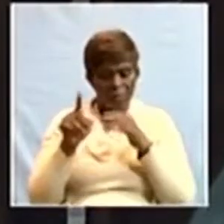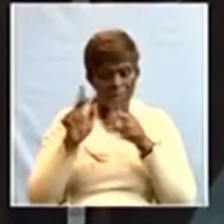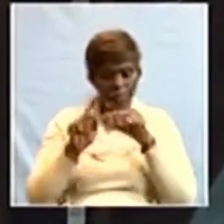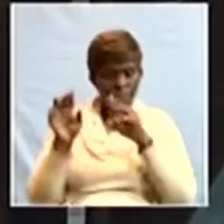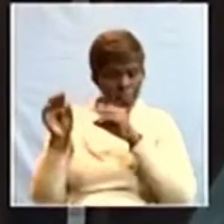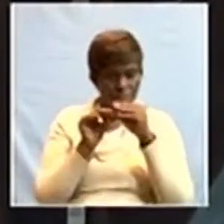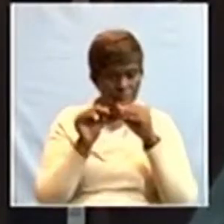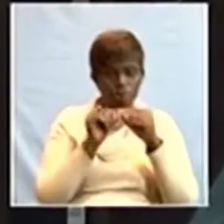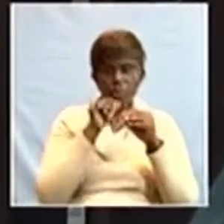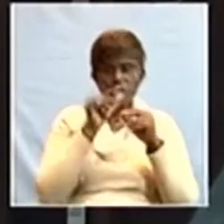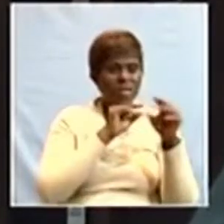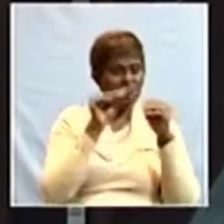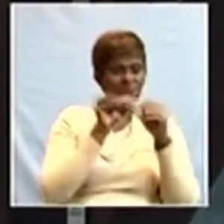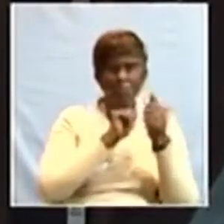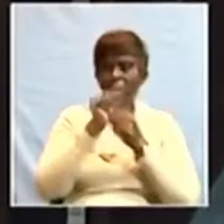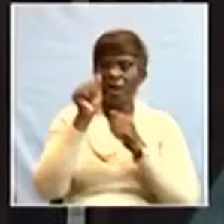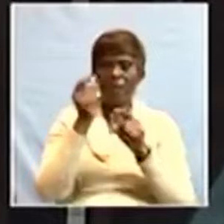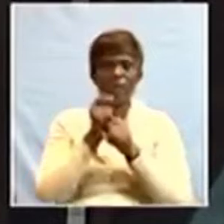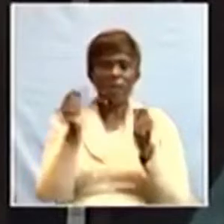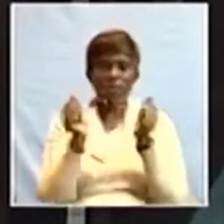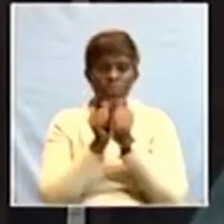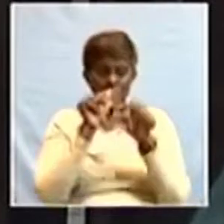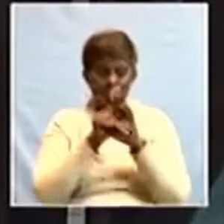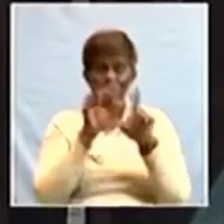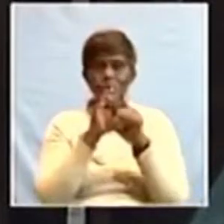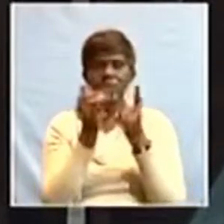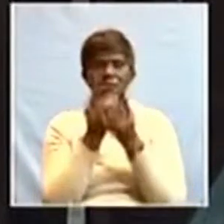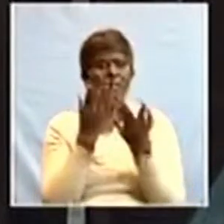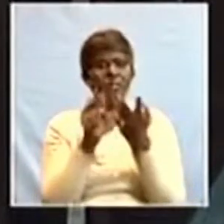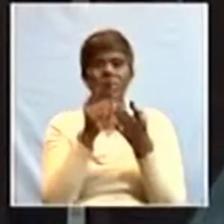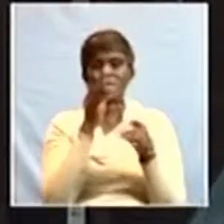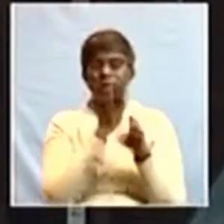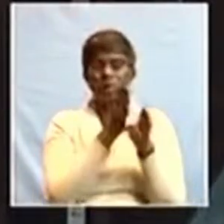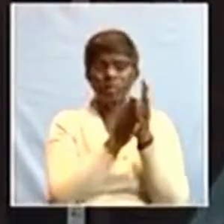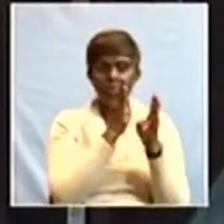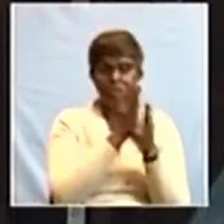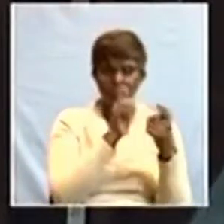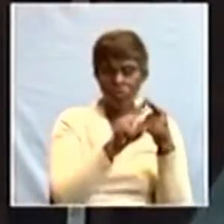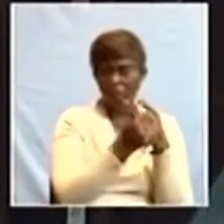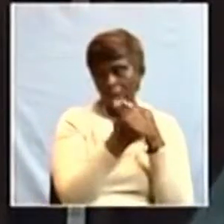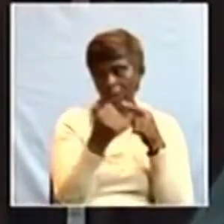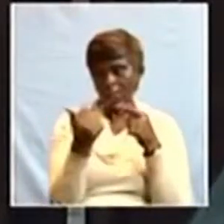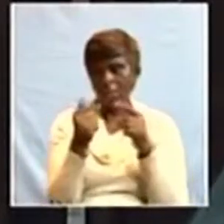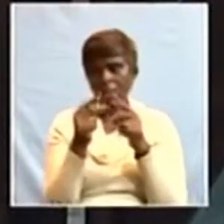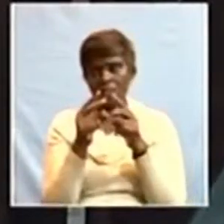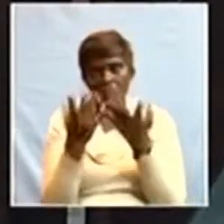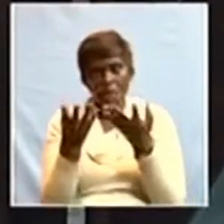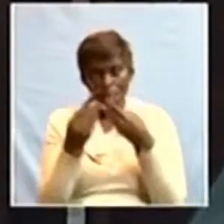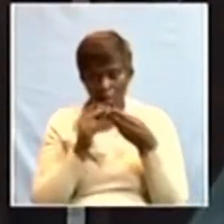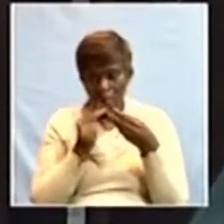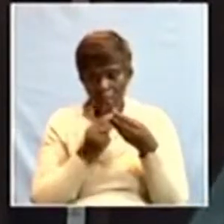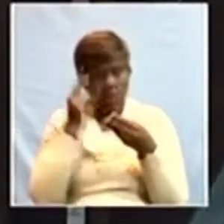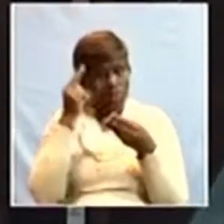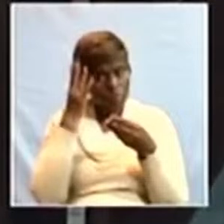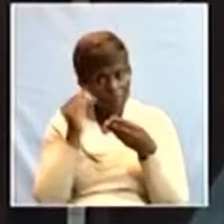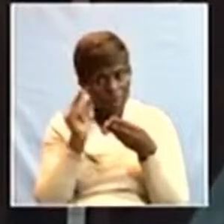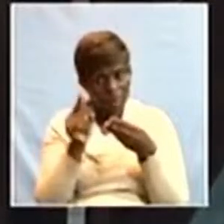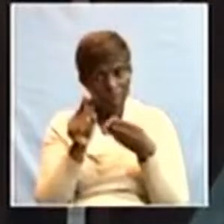shifting far from, it's within the district, maybe from one building to another. So, Please give us the